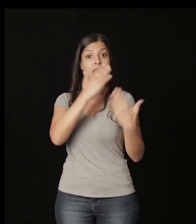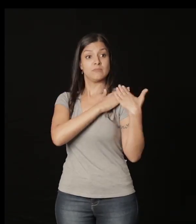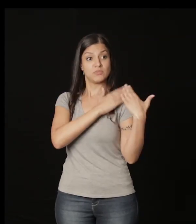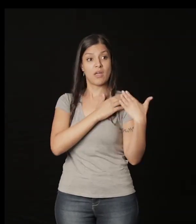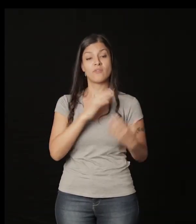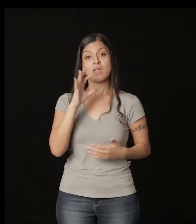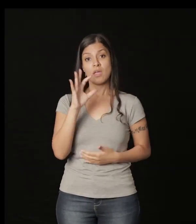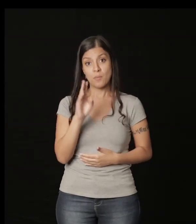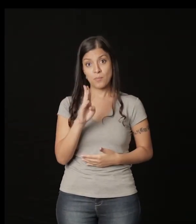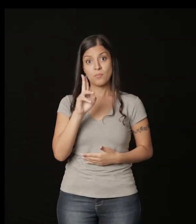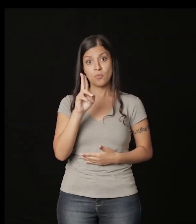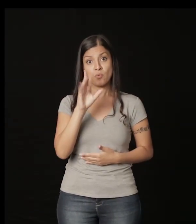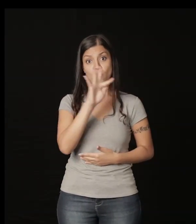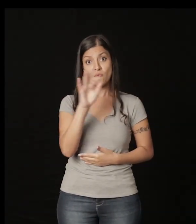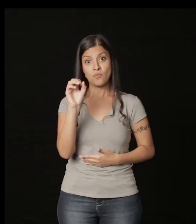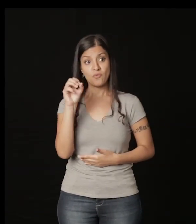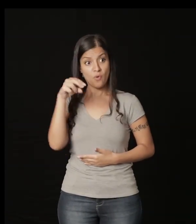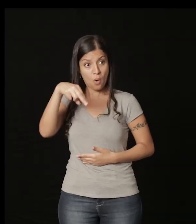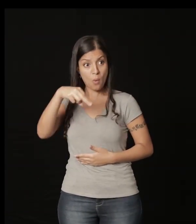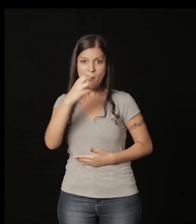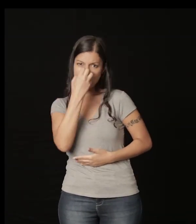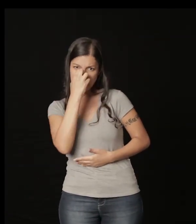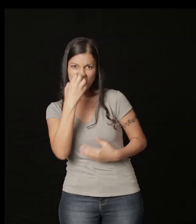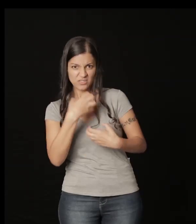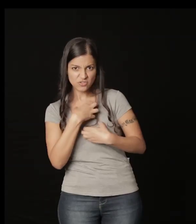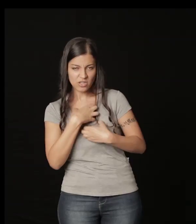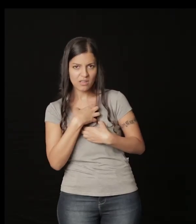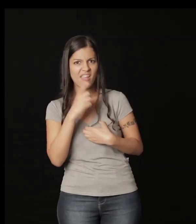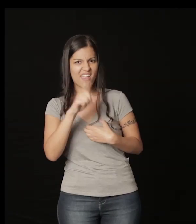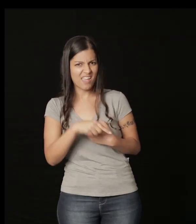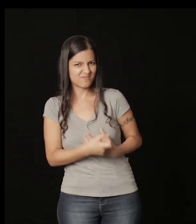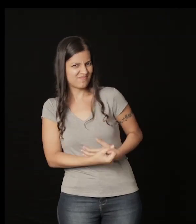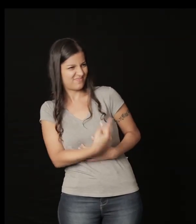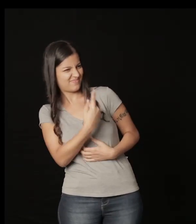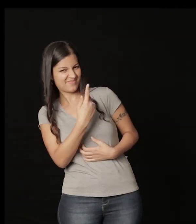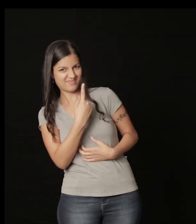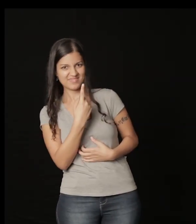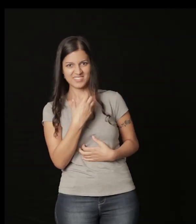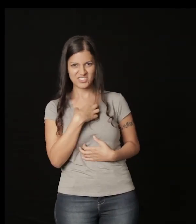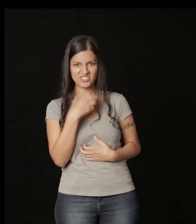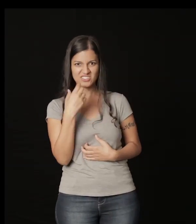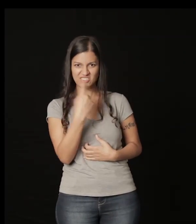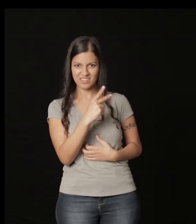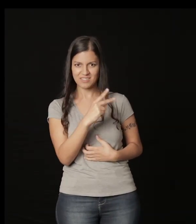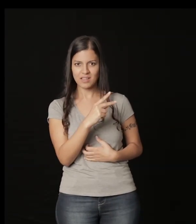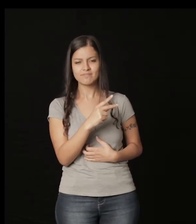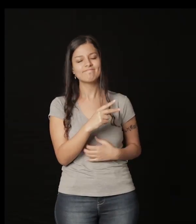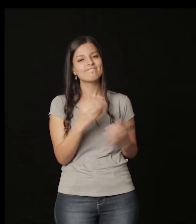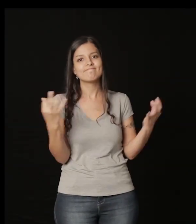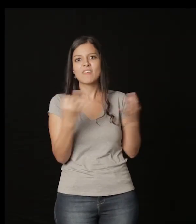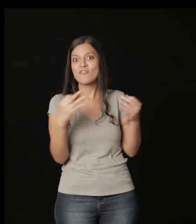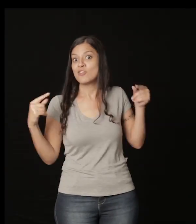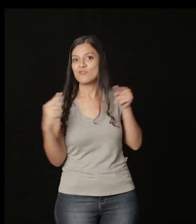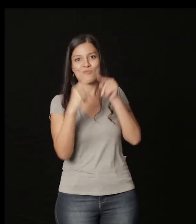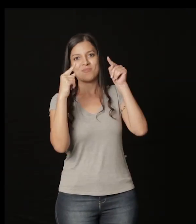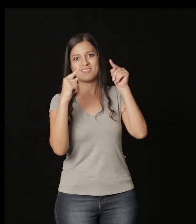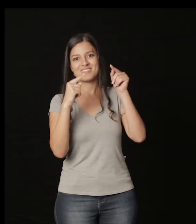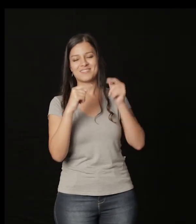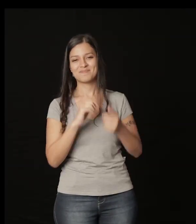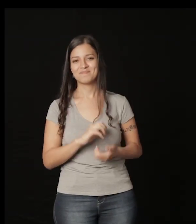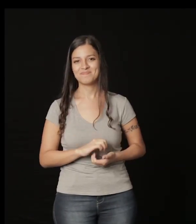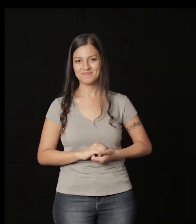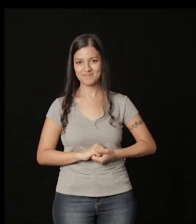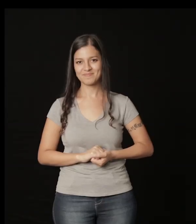the buffon character, this ridiculous, grotesque figure, was a perfect